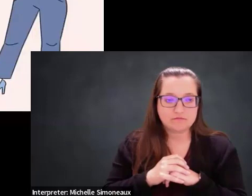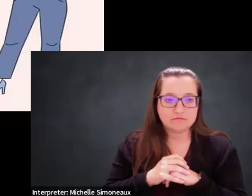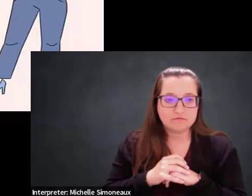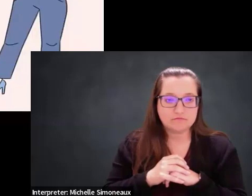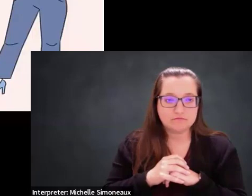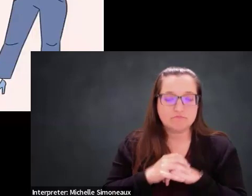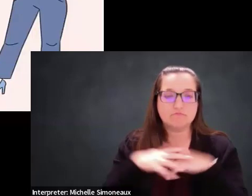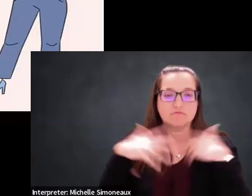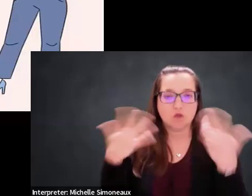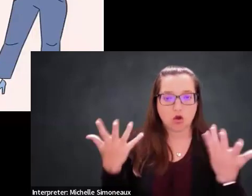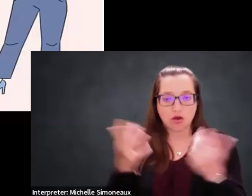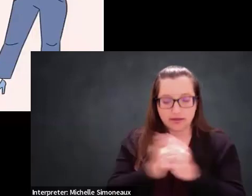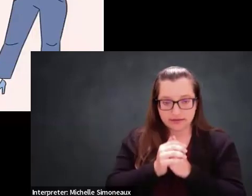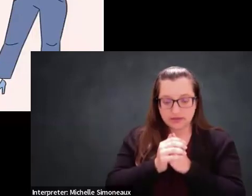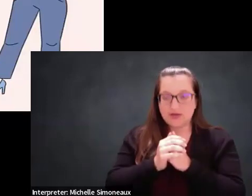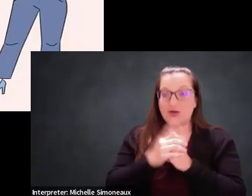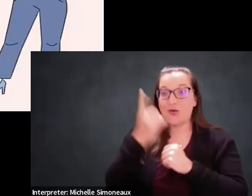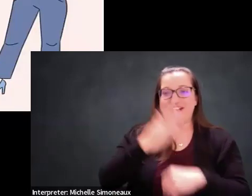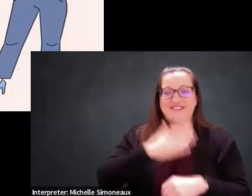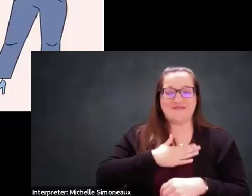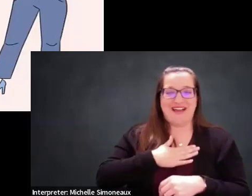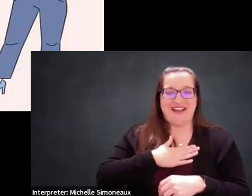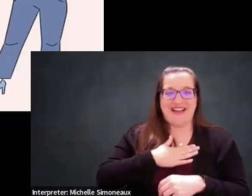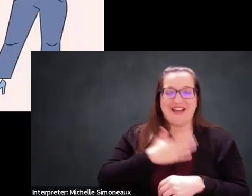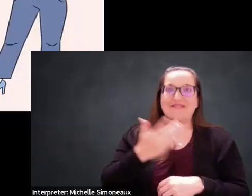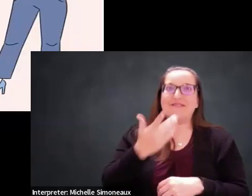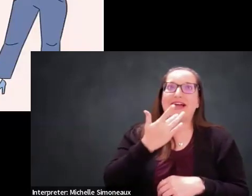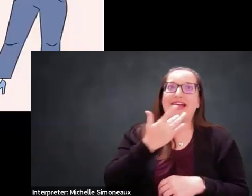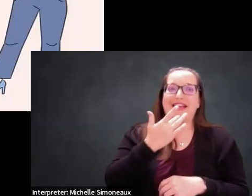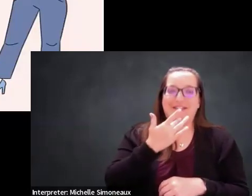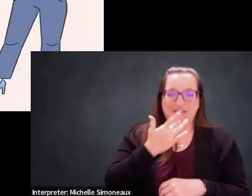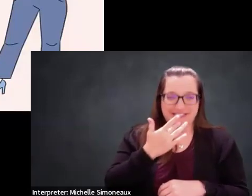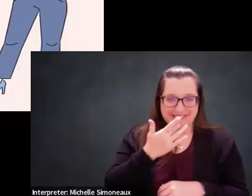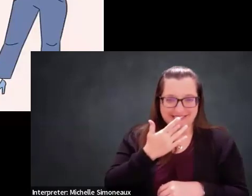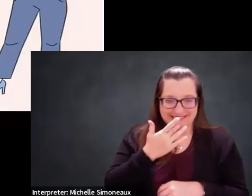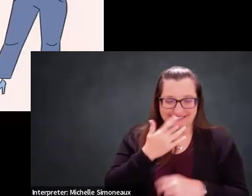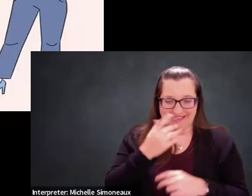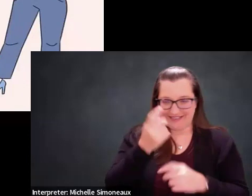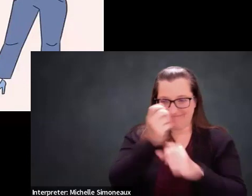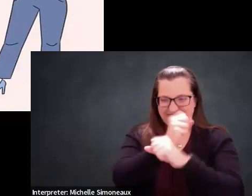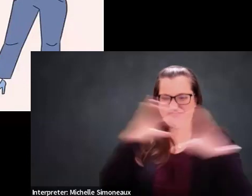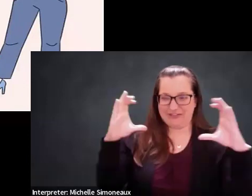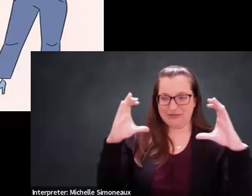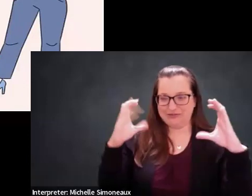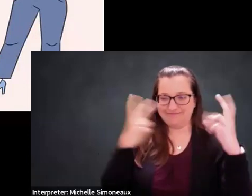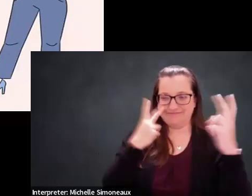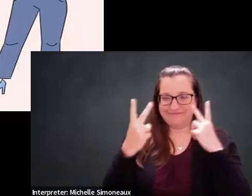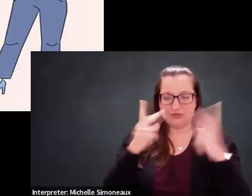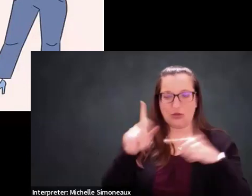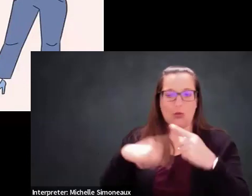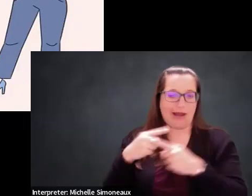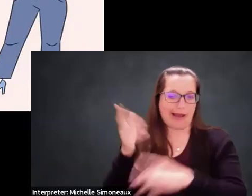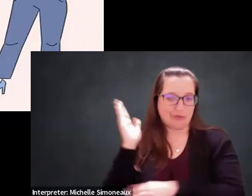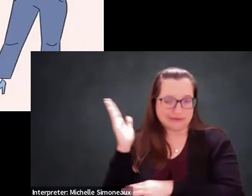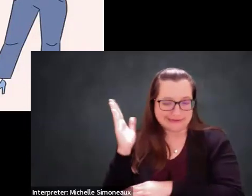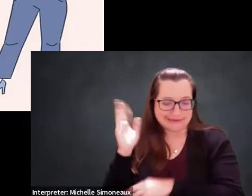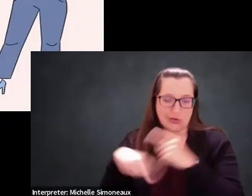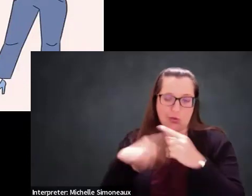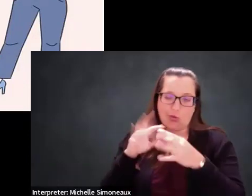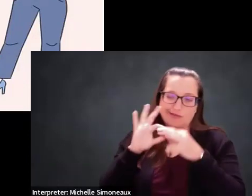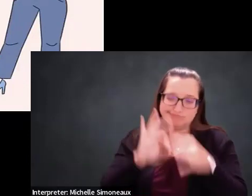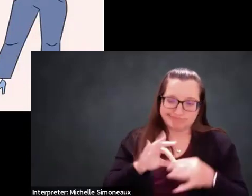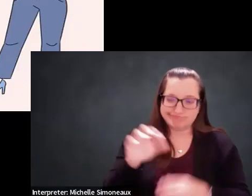So this is one of my favorite little visuals that I love using whenever I present or I'm talking about AAC.